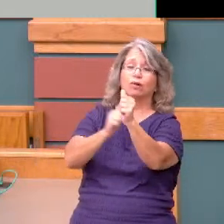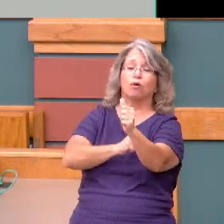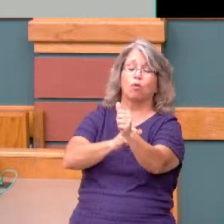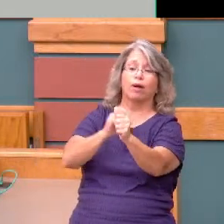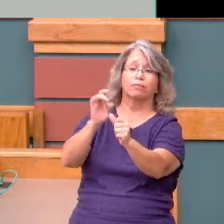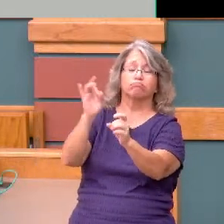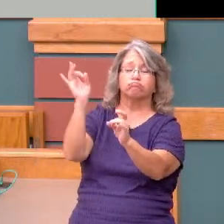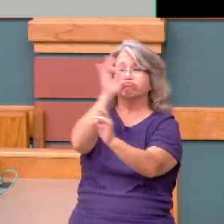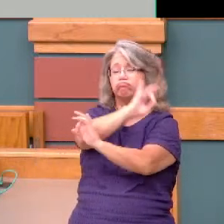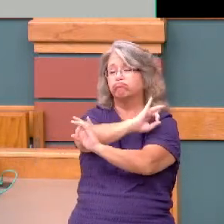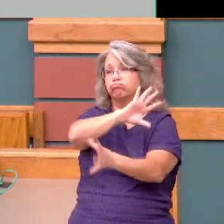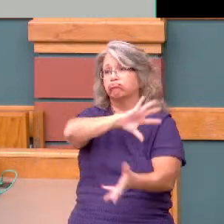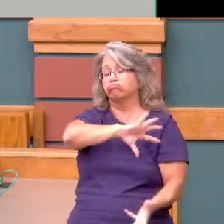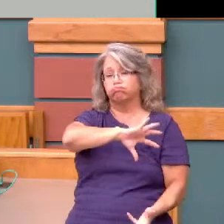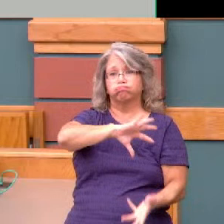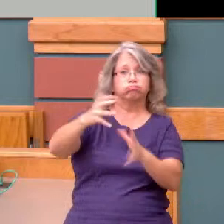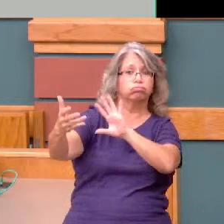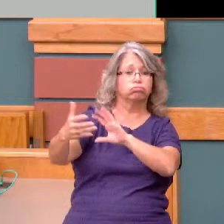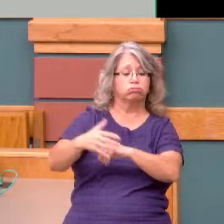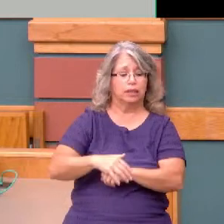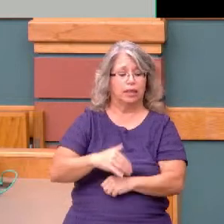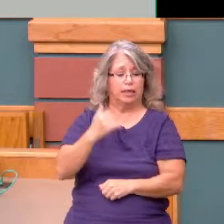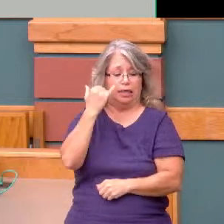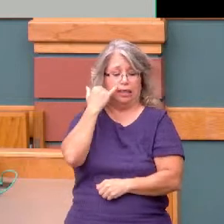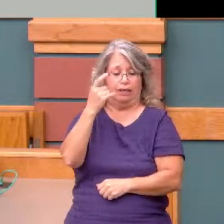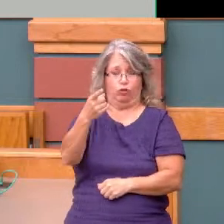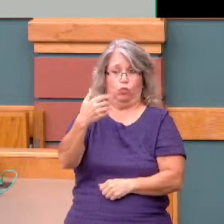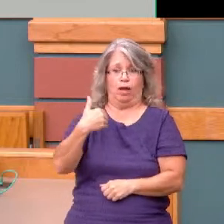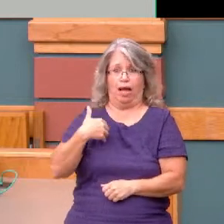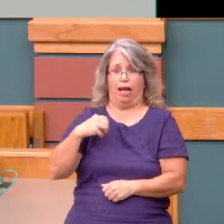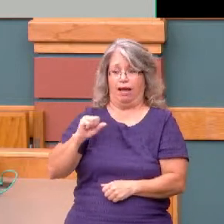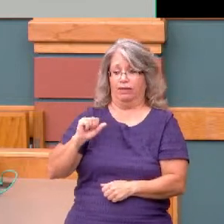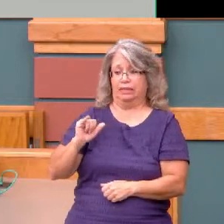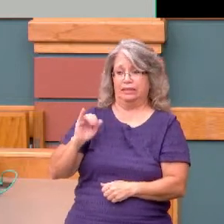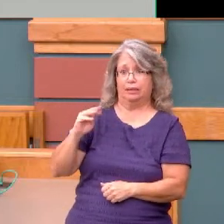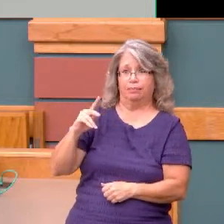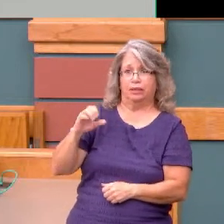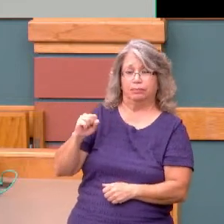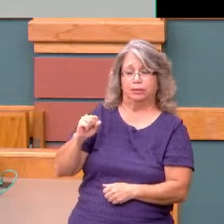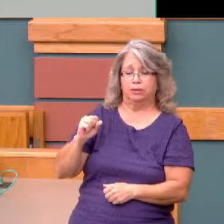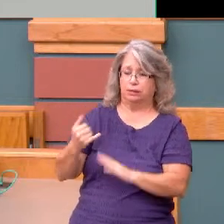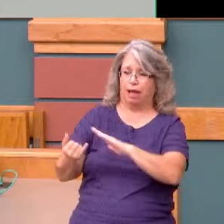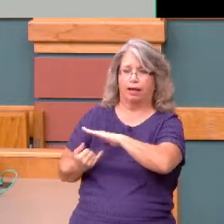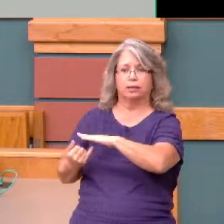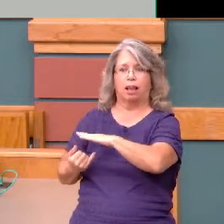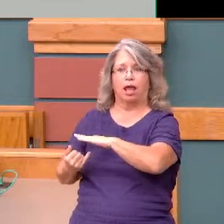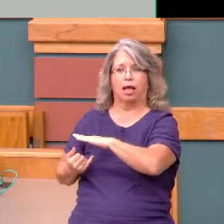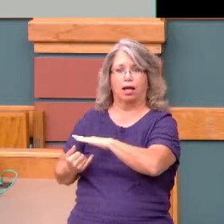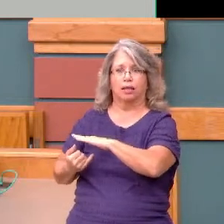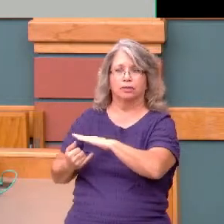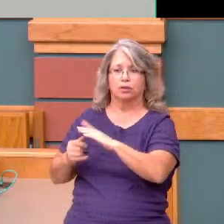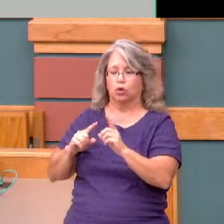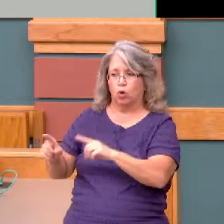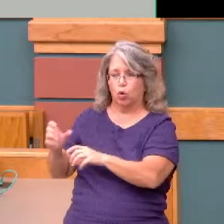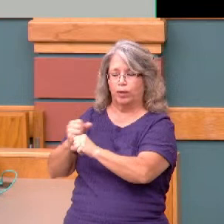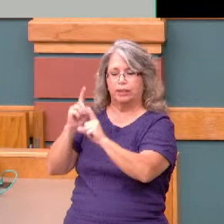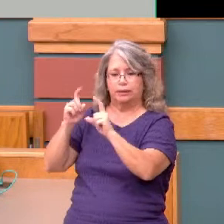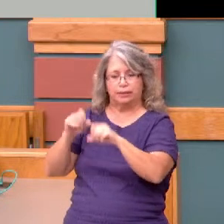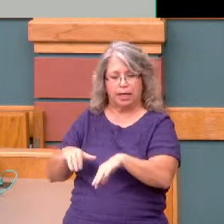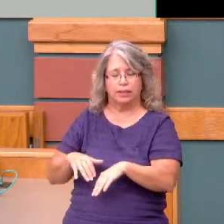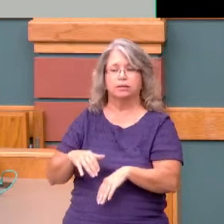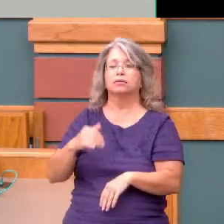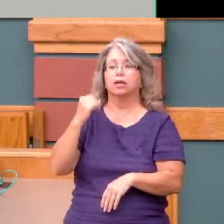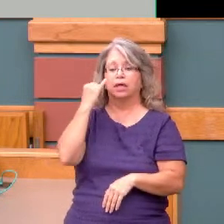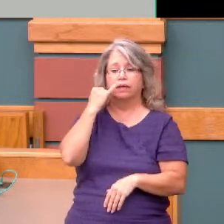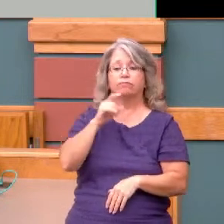symptomatic, self-isolate and get tested. If you test positive, get the monoclonal antibodies. It's free at those two sites, either